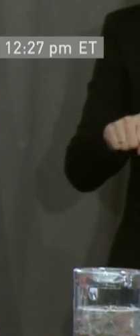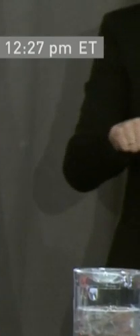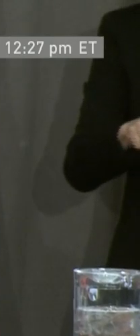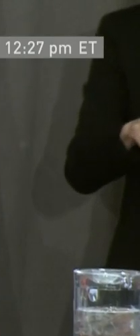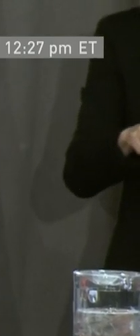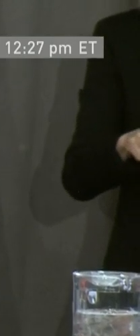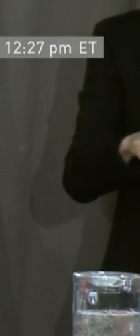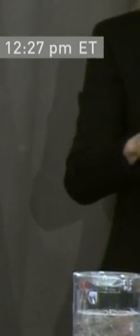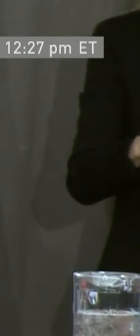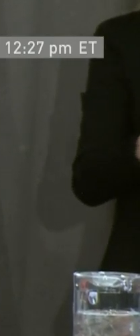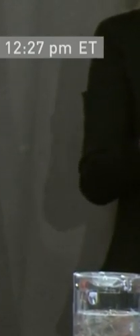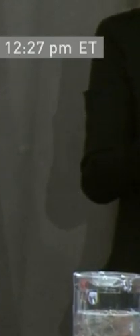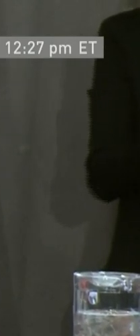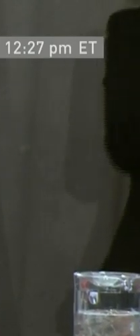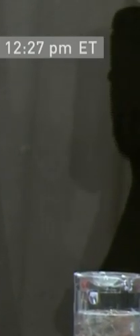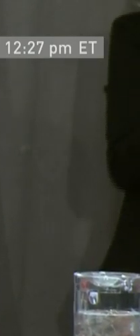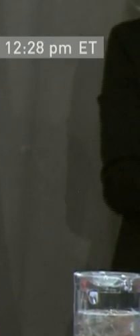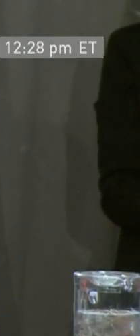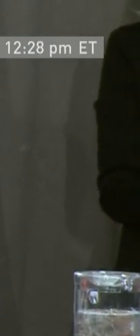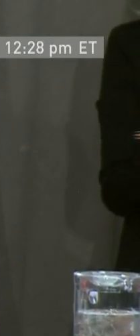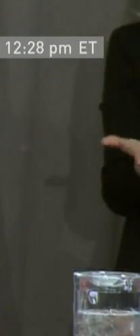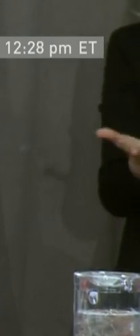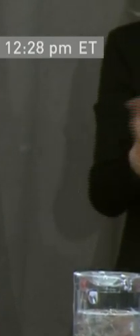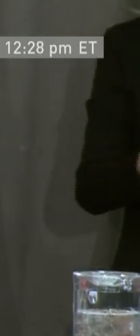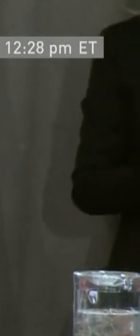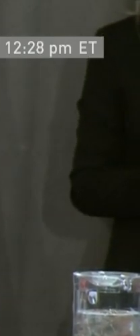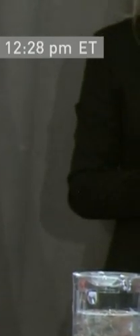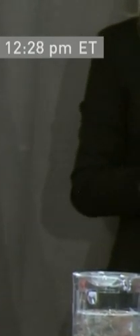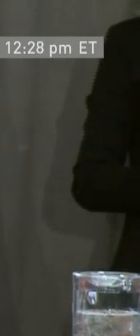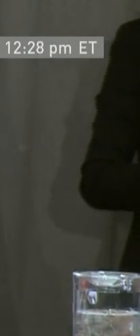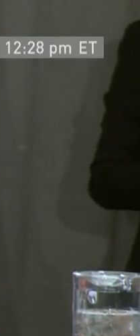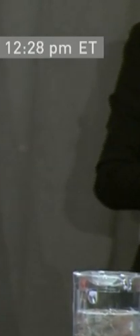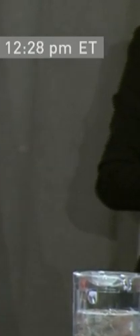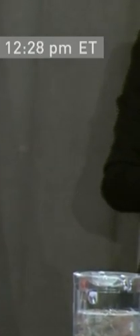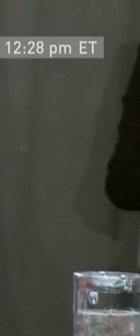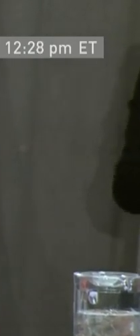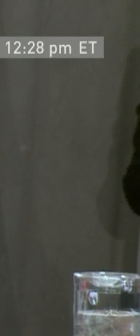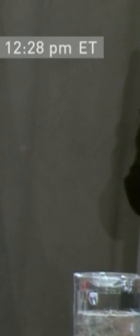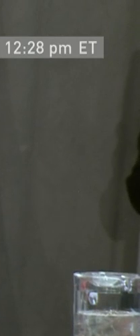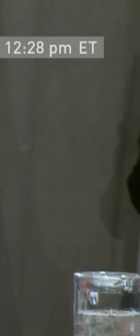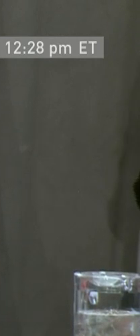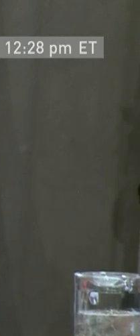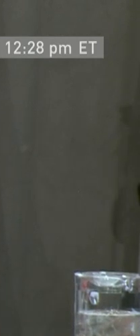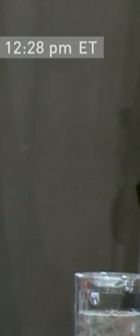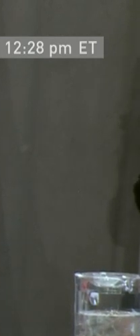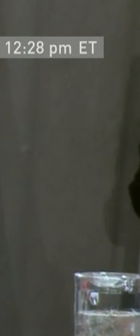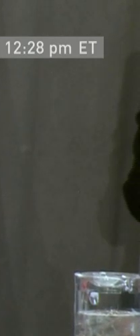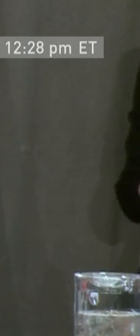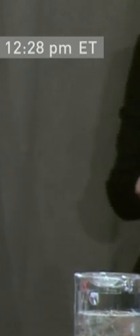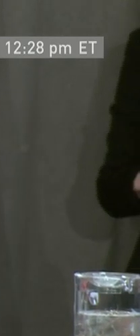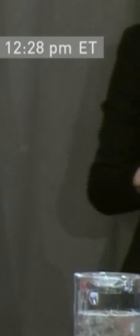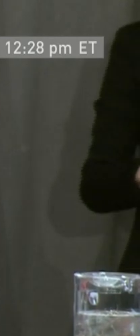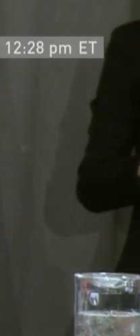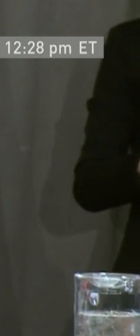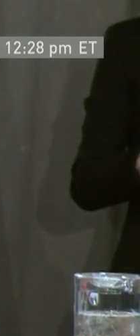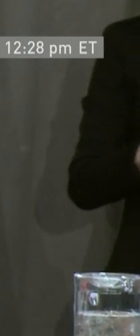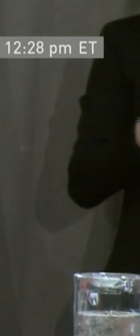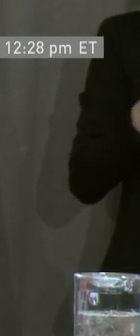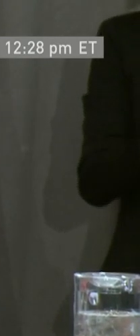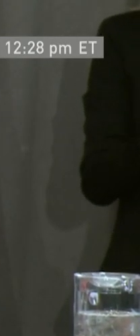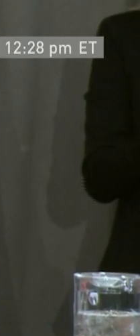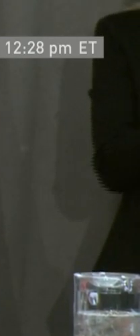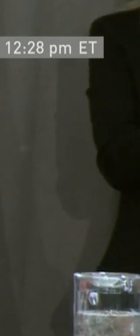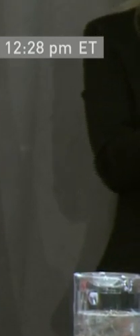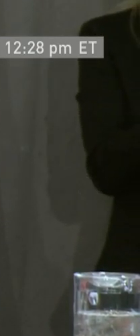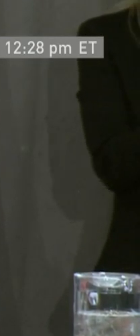Thanks. And can I ask, during your discussion governing council held yesterday, did you discuss the possibility